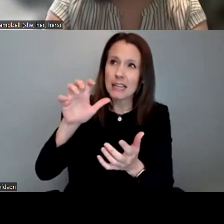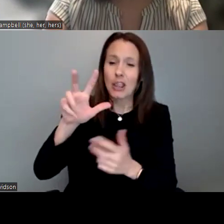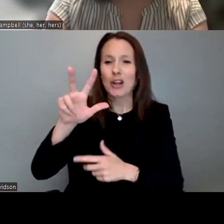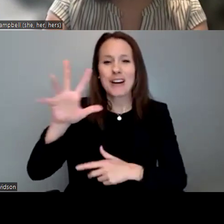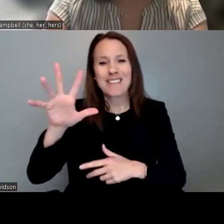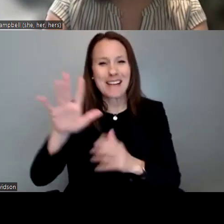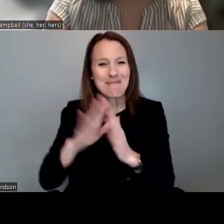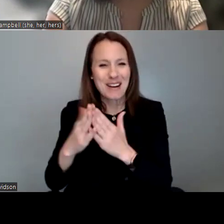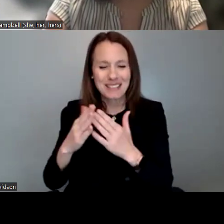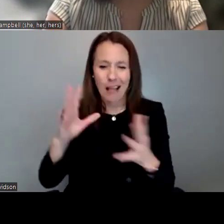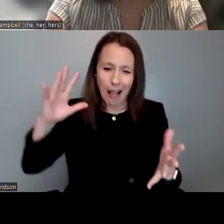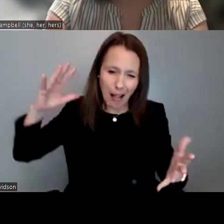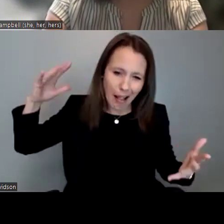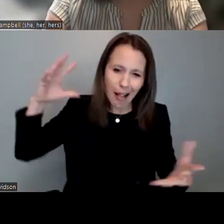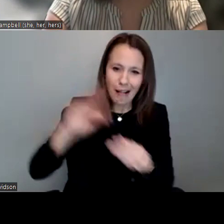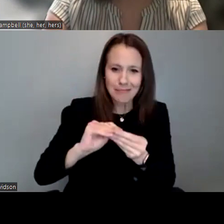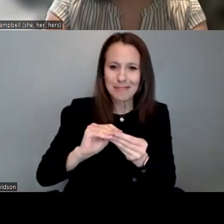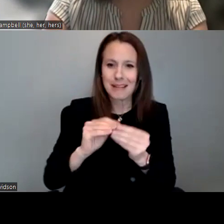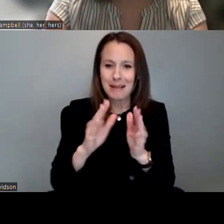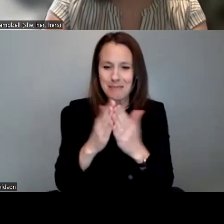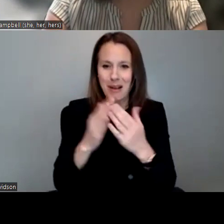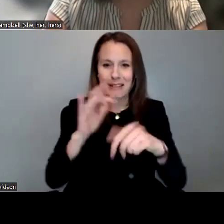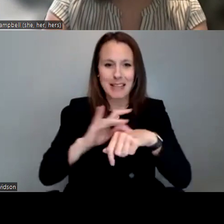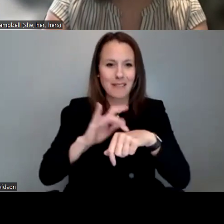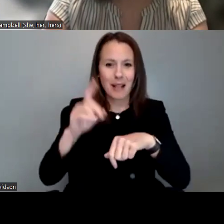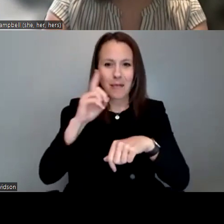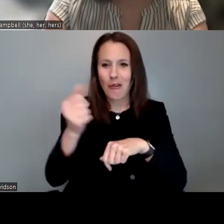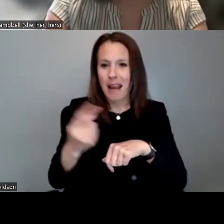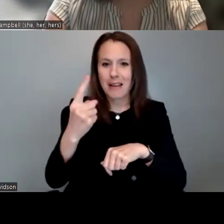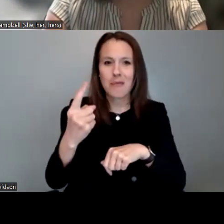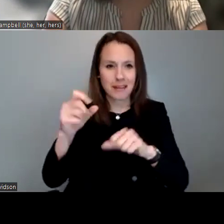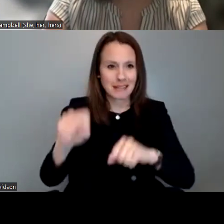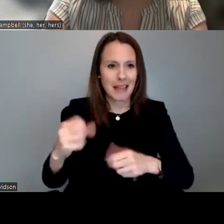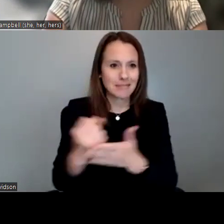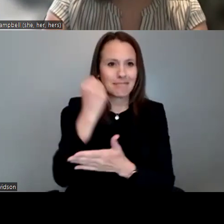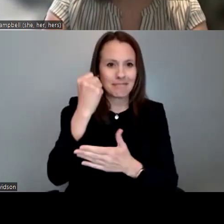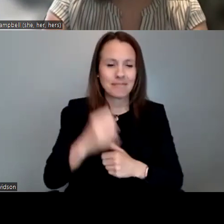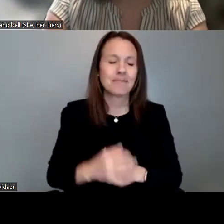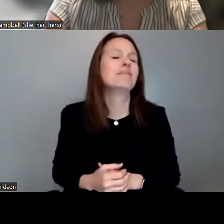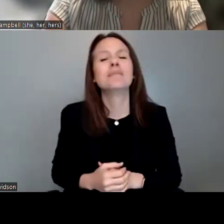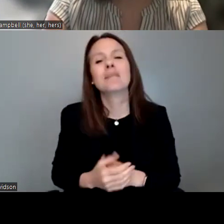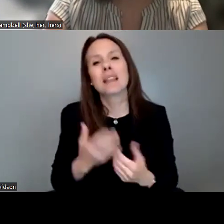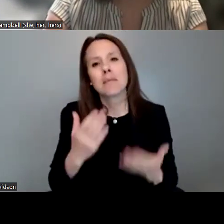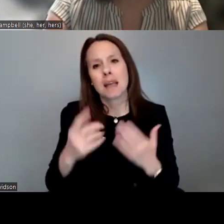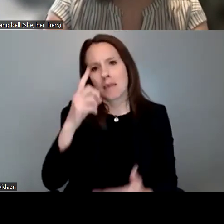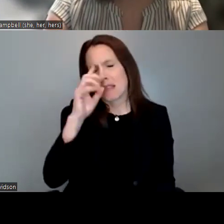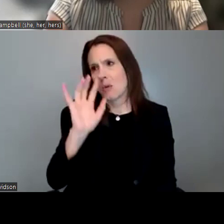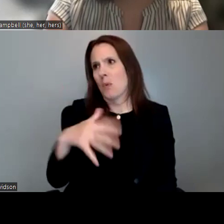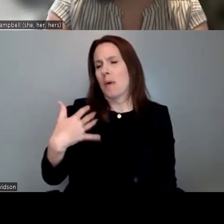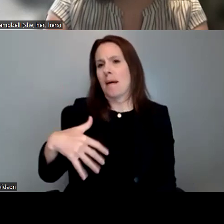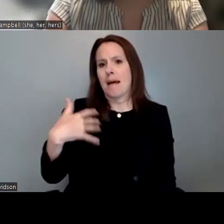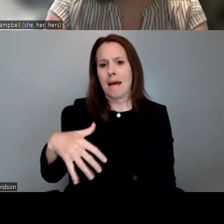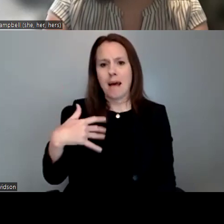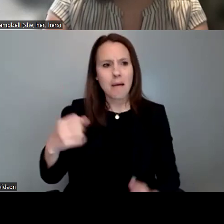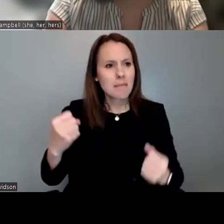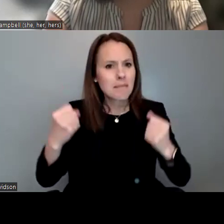156,535 books available to our patrons. And you might think, wow, that's a lot of books,